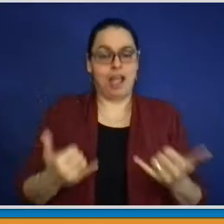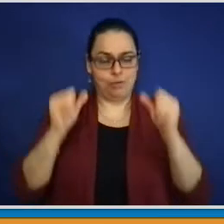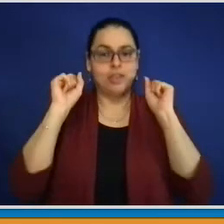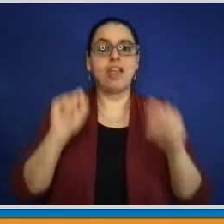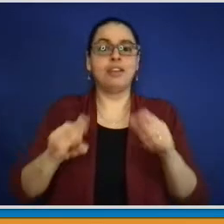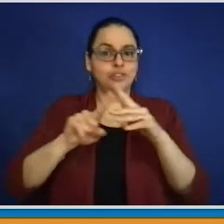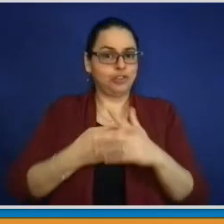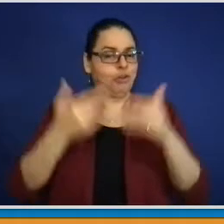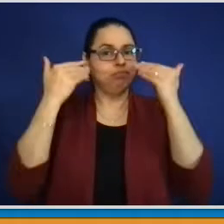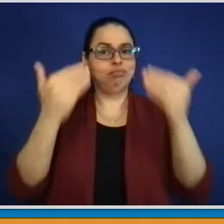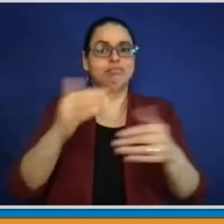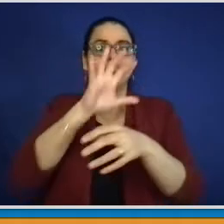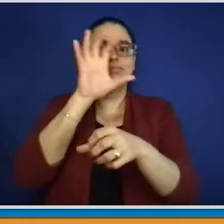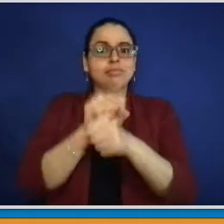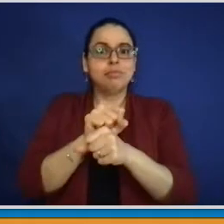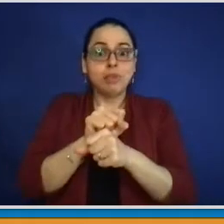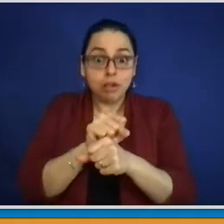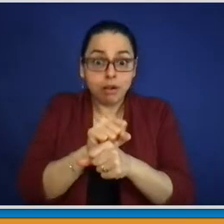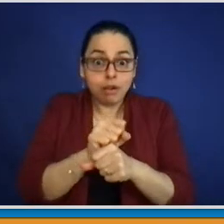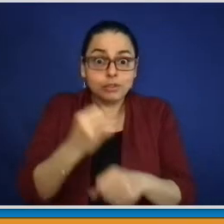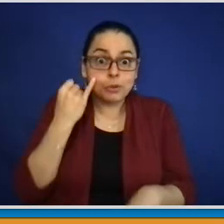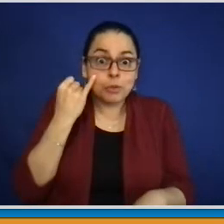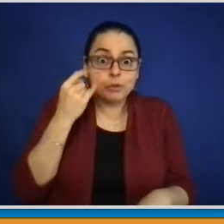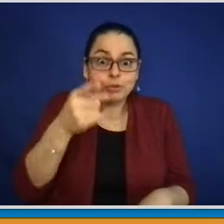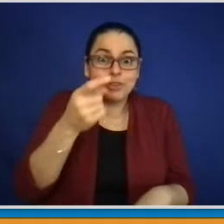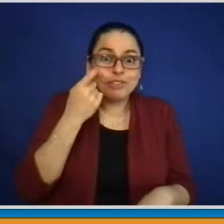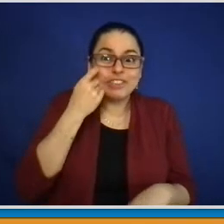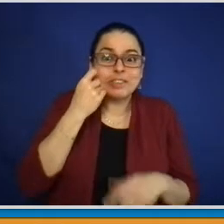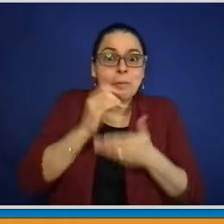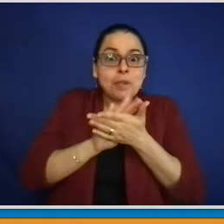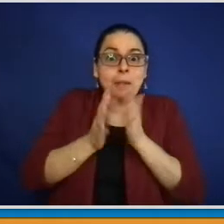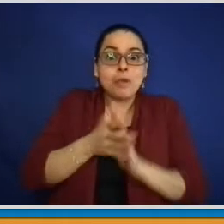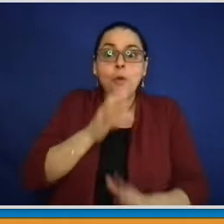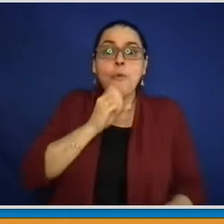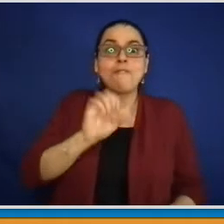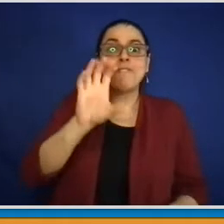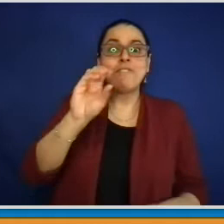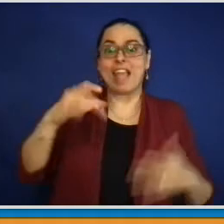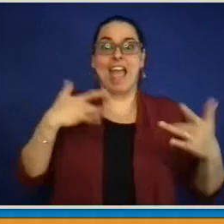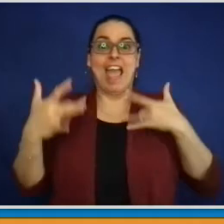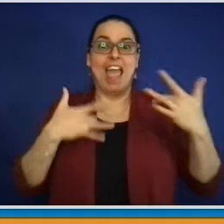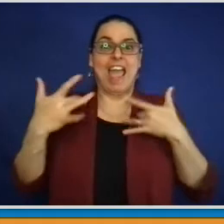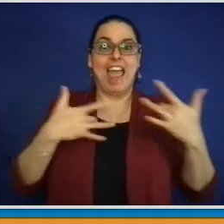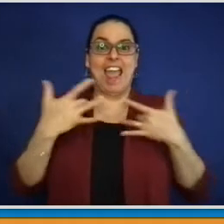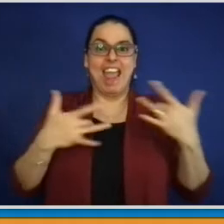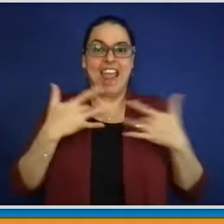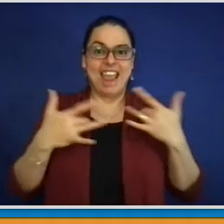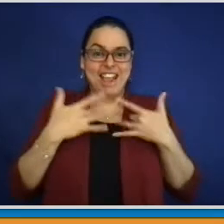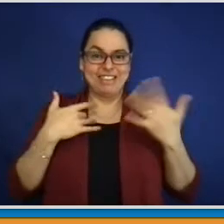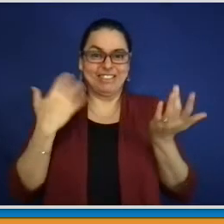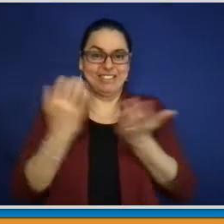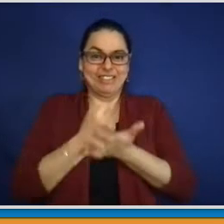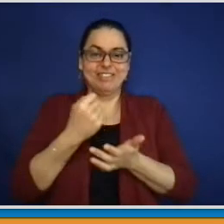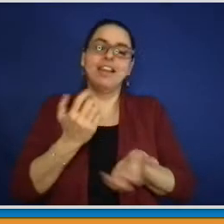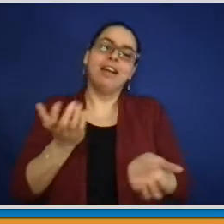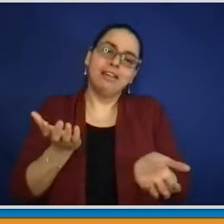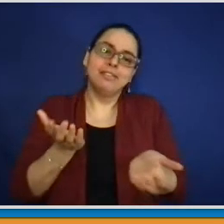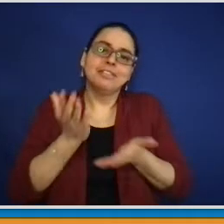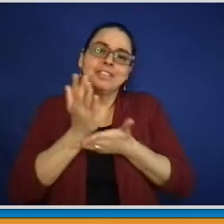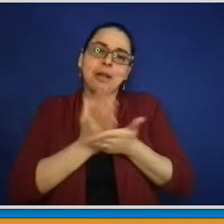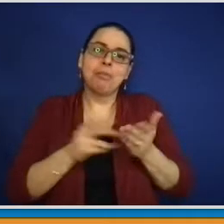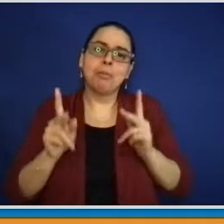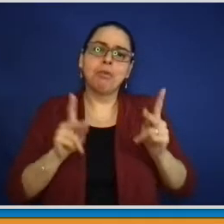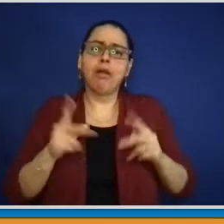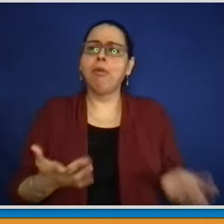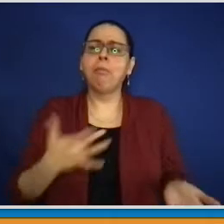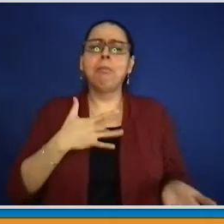is something to be happy about. Most people who turn 50 are pretty unhappy that they've reached that age in life. They thought they would